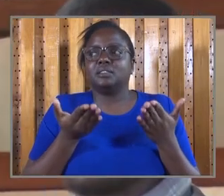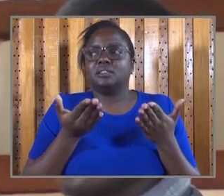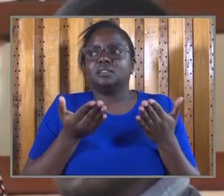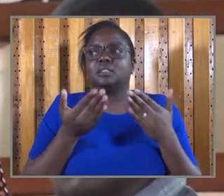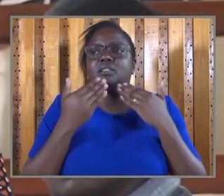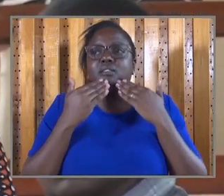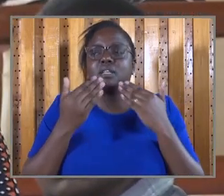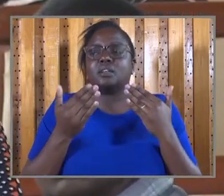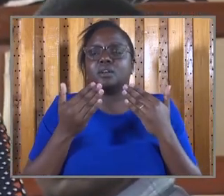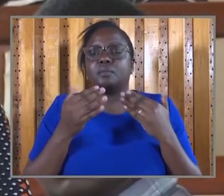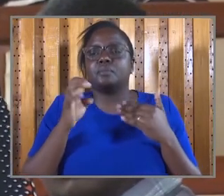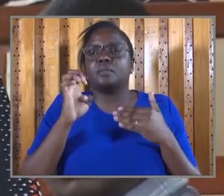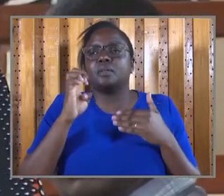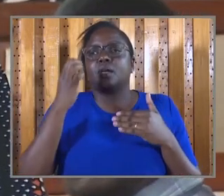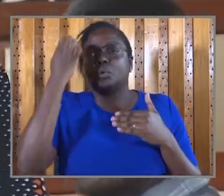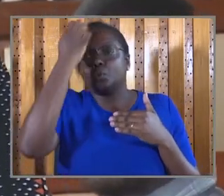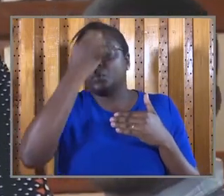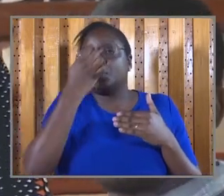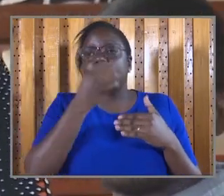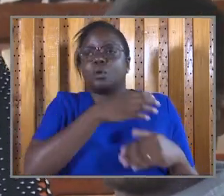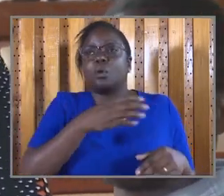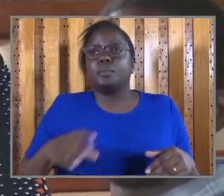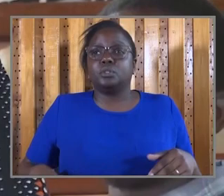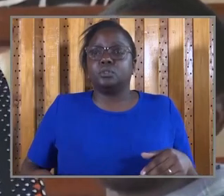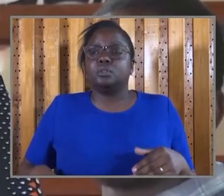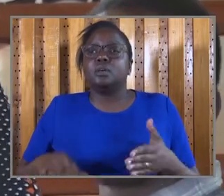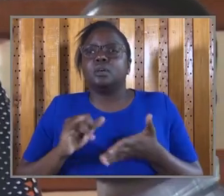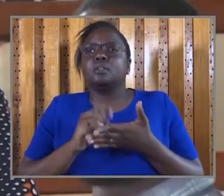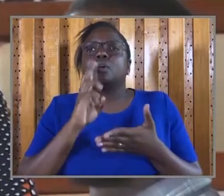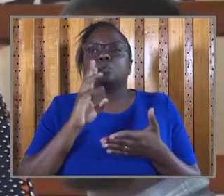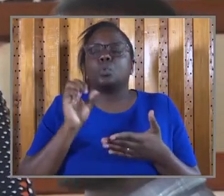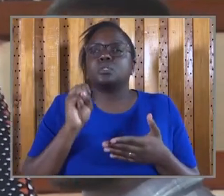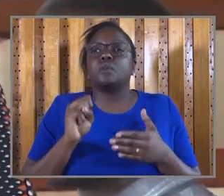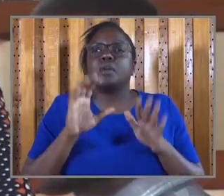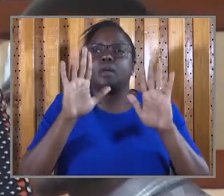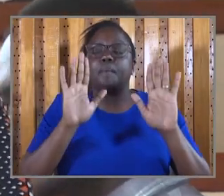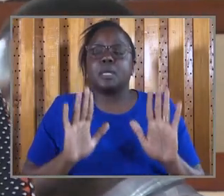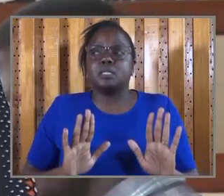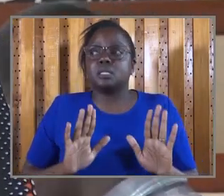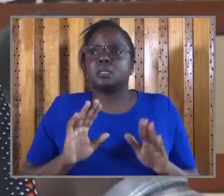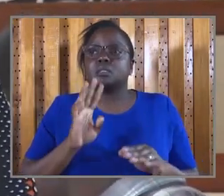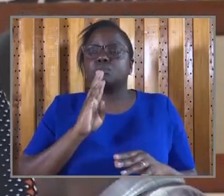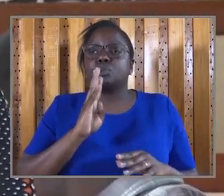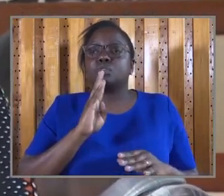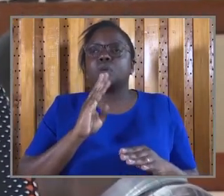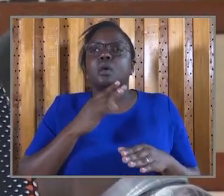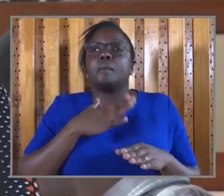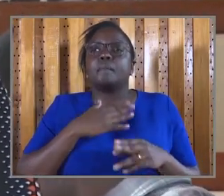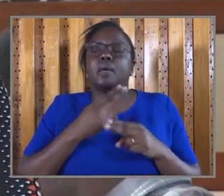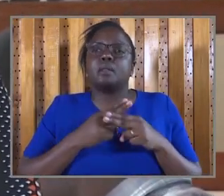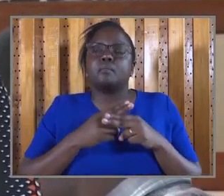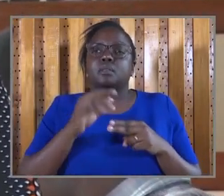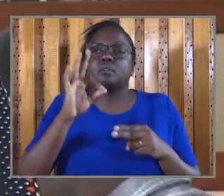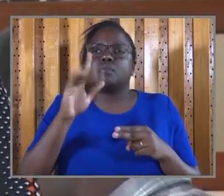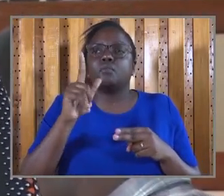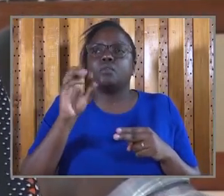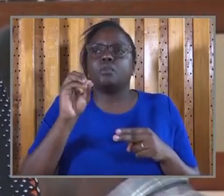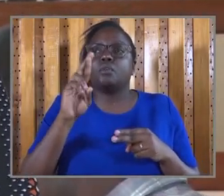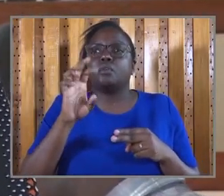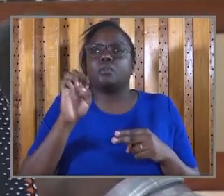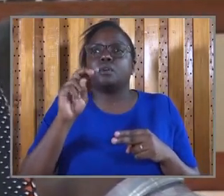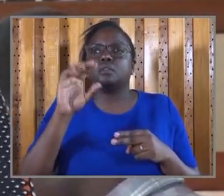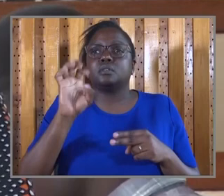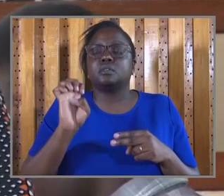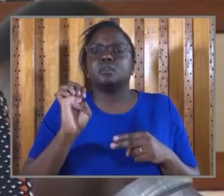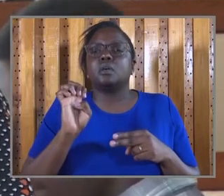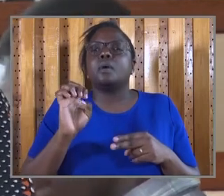Thank you, EU Commissioner, Mr. Wopke. That was a very insightful speech. My name is Florence Gatome, and I'm a PhD